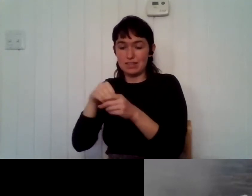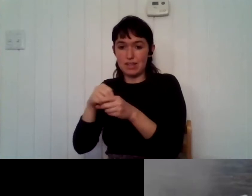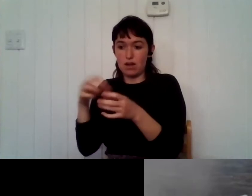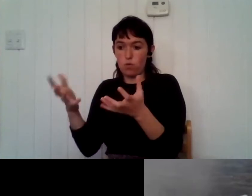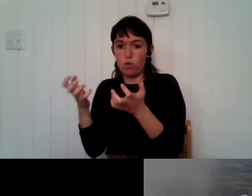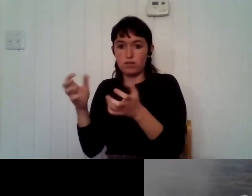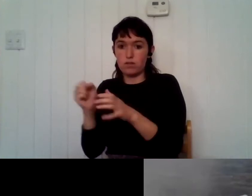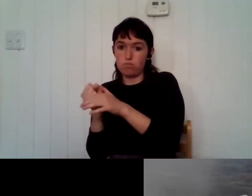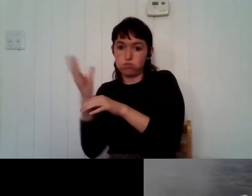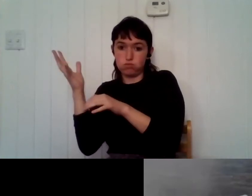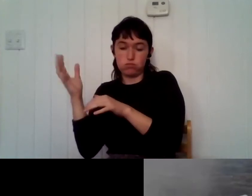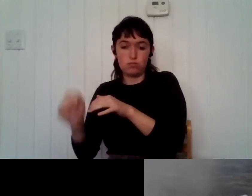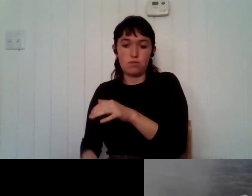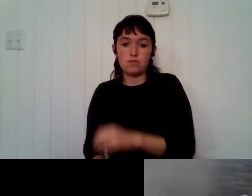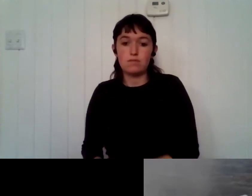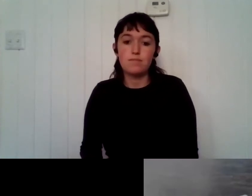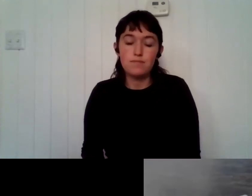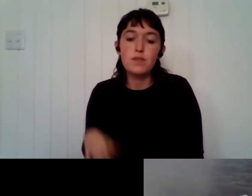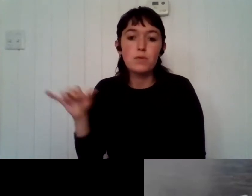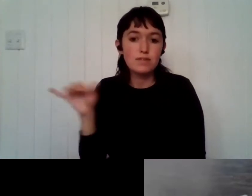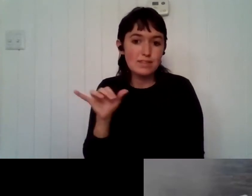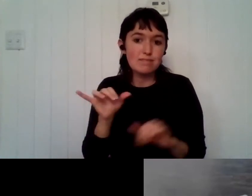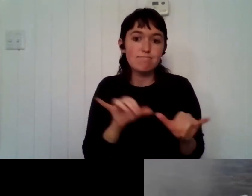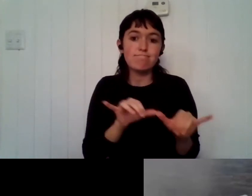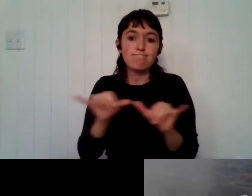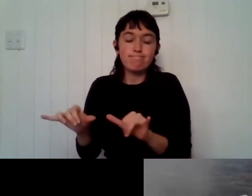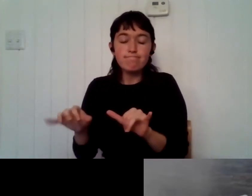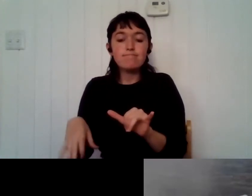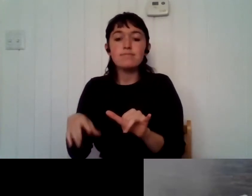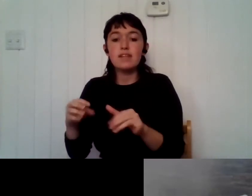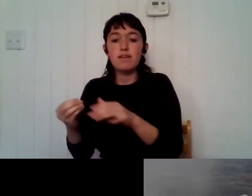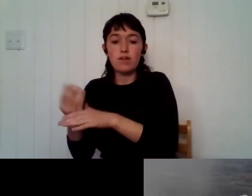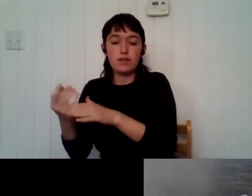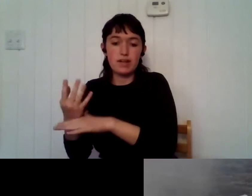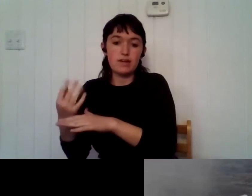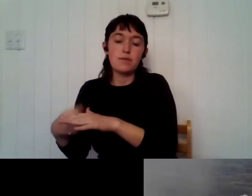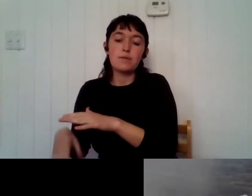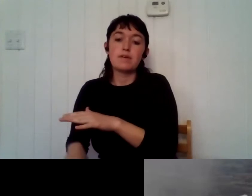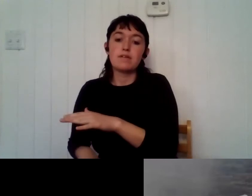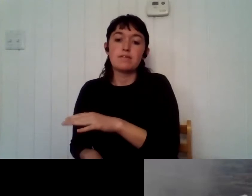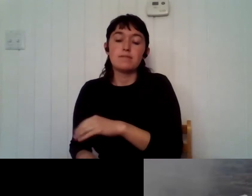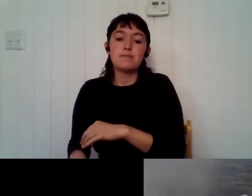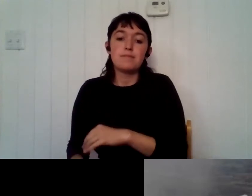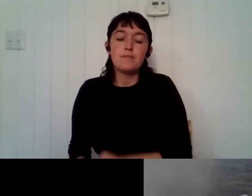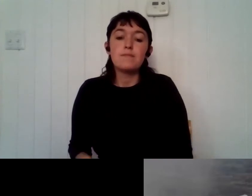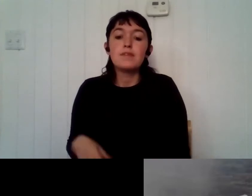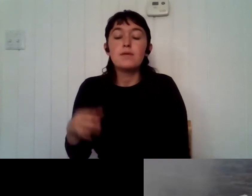a lot of gas that at some point wins and gets the magma to come out, or for some reason the